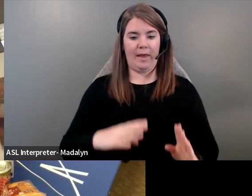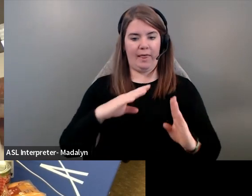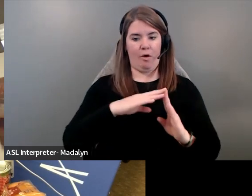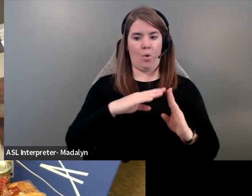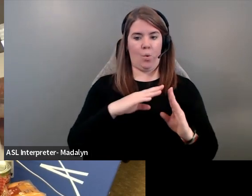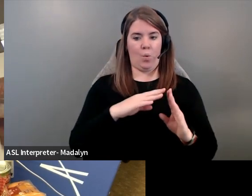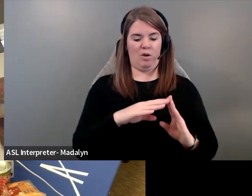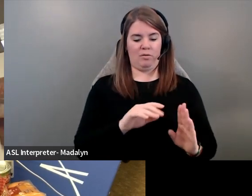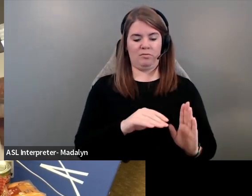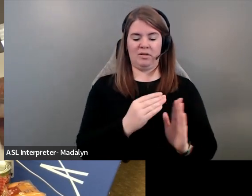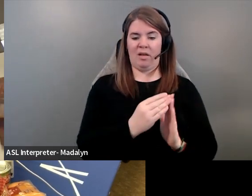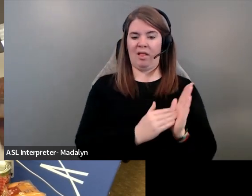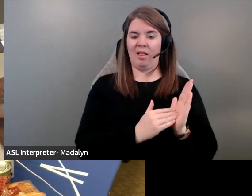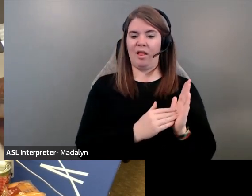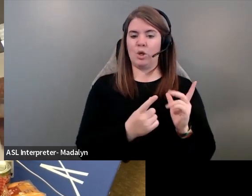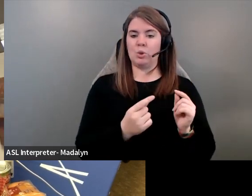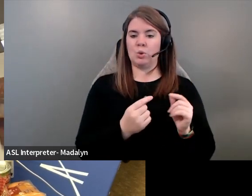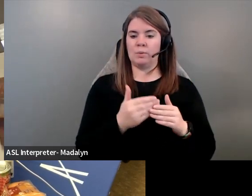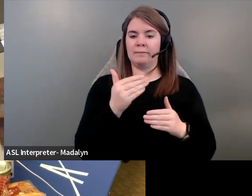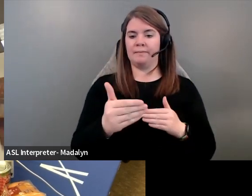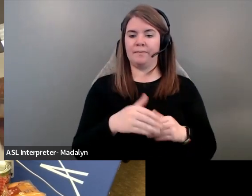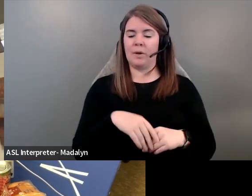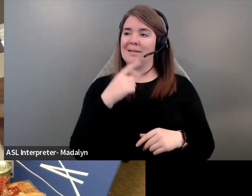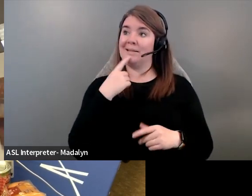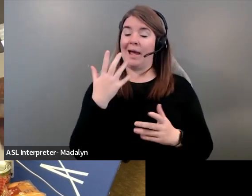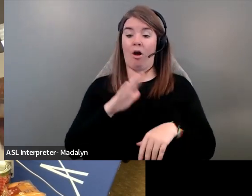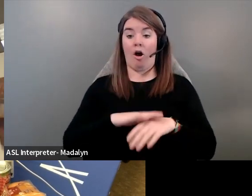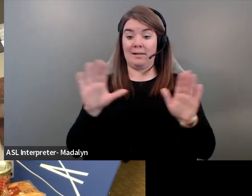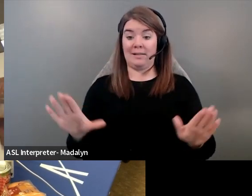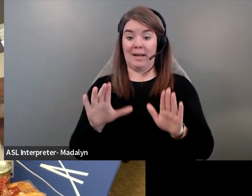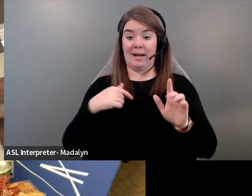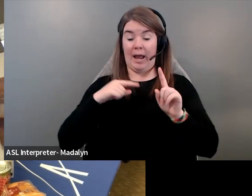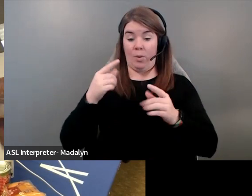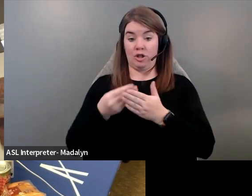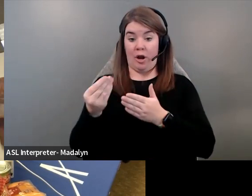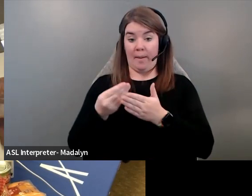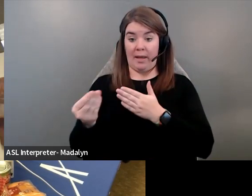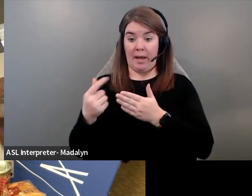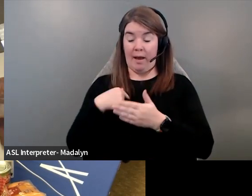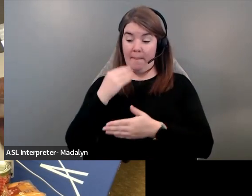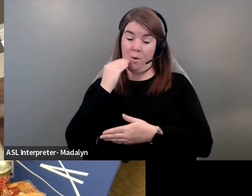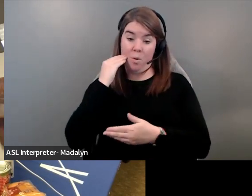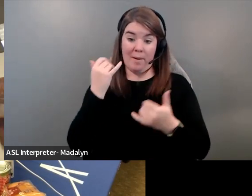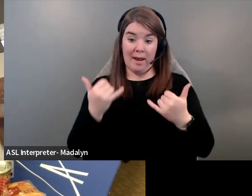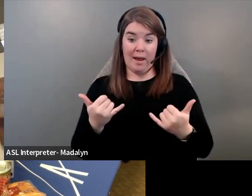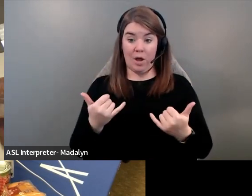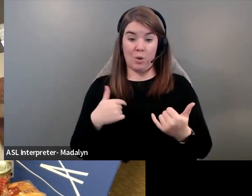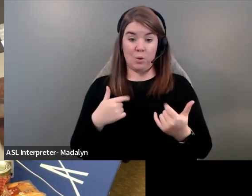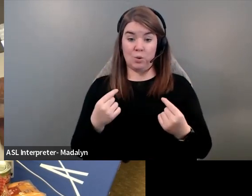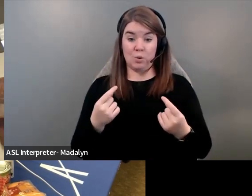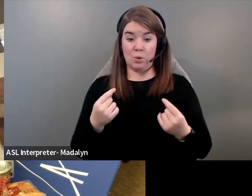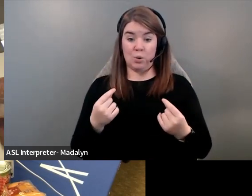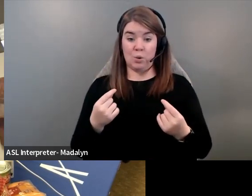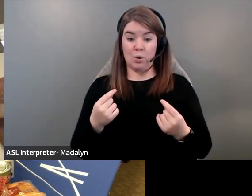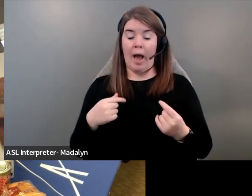going to do. So Sunday, let's say we went shopping and I'm at home unpacking the groceries and I'm going to do the stuff that's on